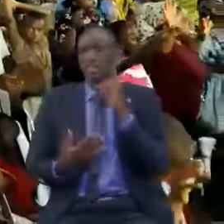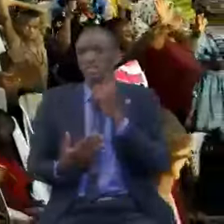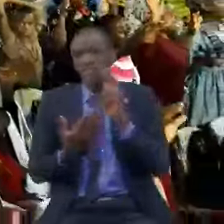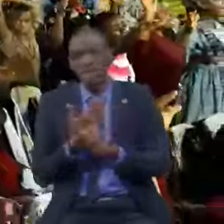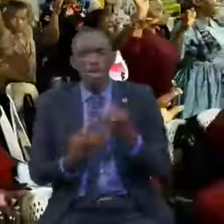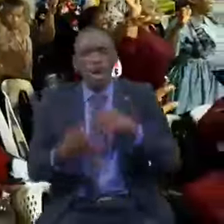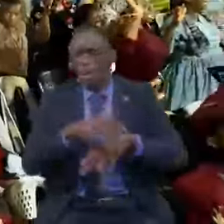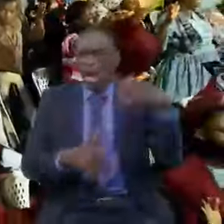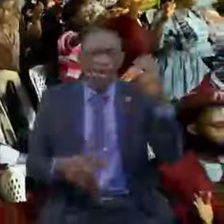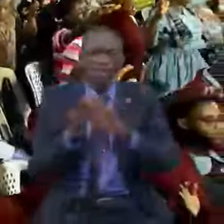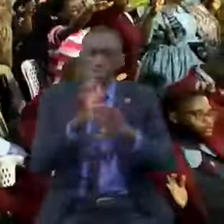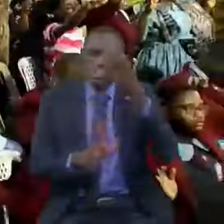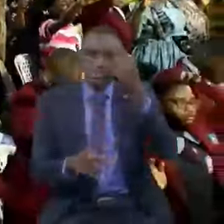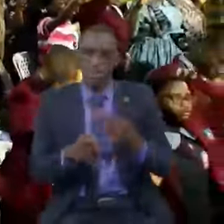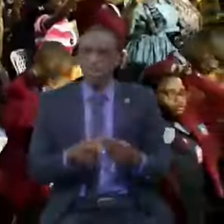name.